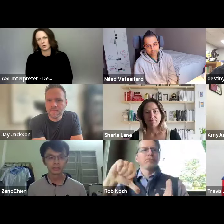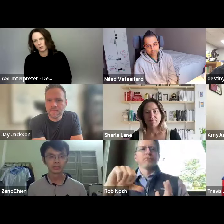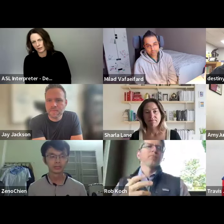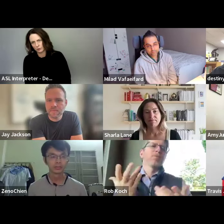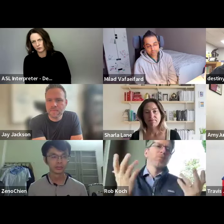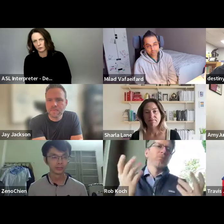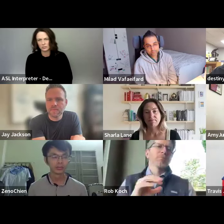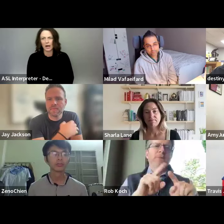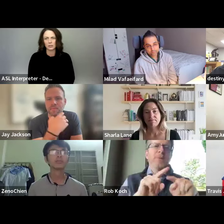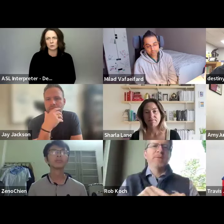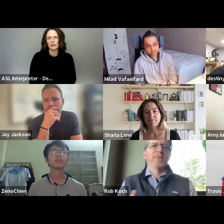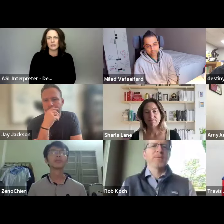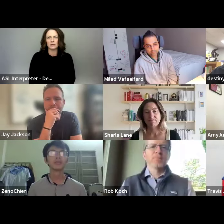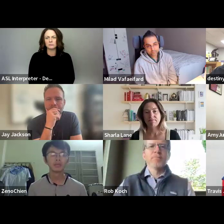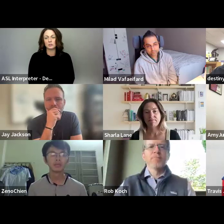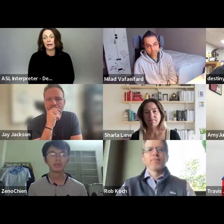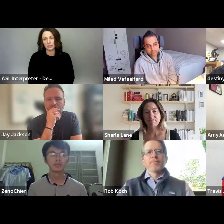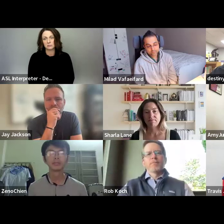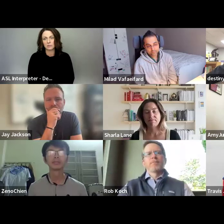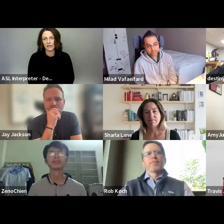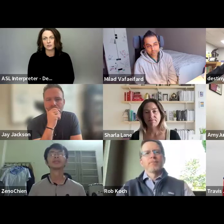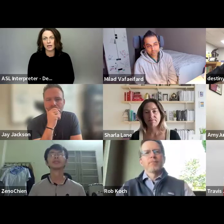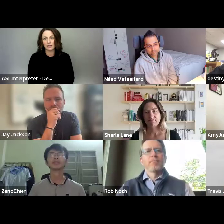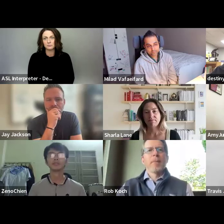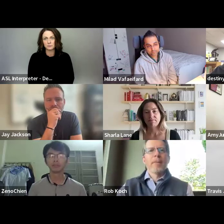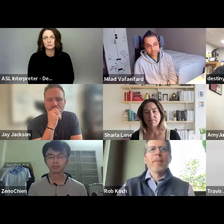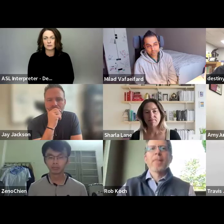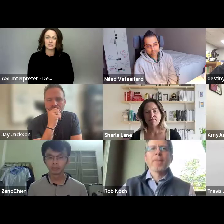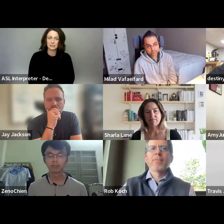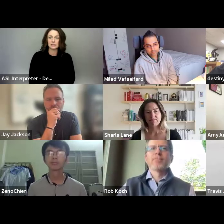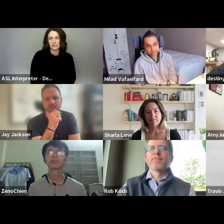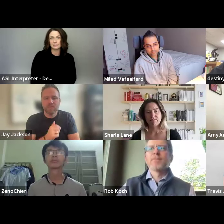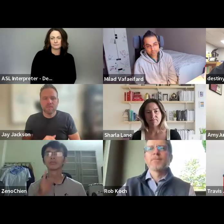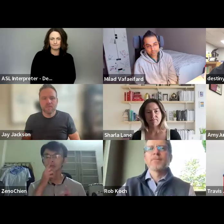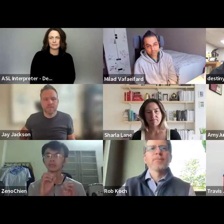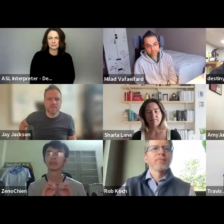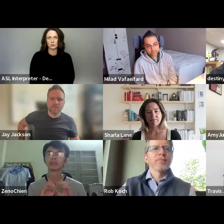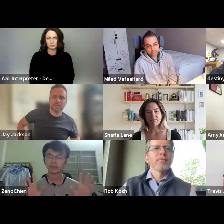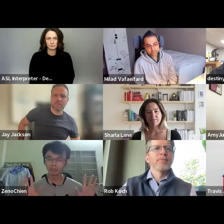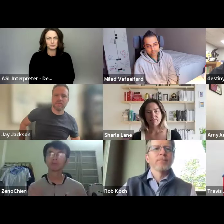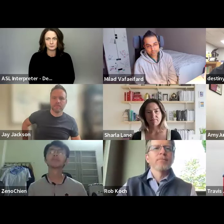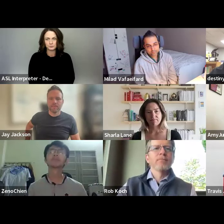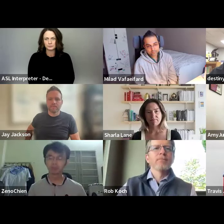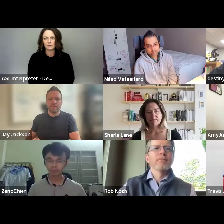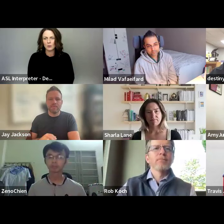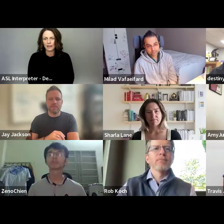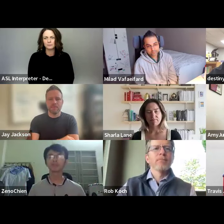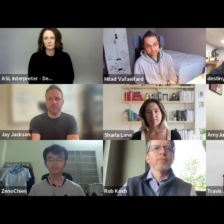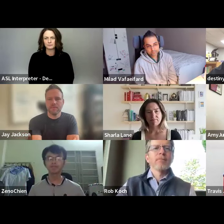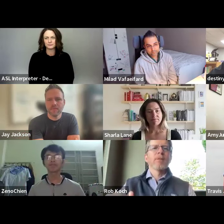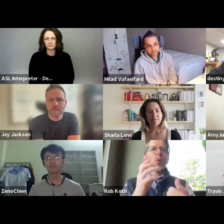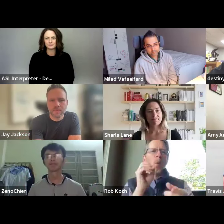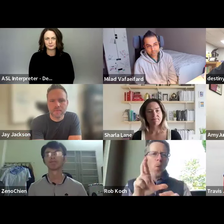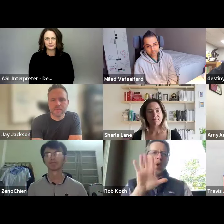yes or no and approve you or deny you. And then you might get some cash for that. And Destiny says, yes, that's true. Okay.